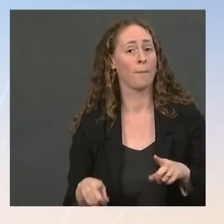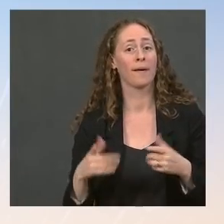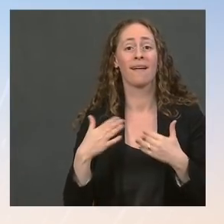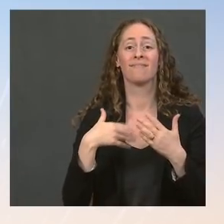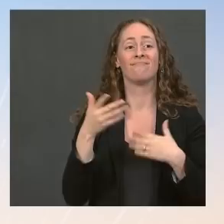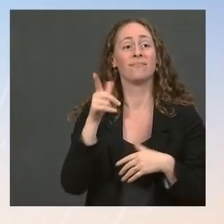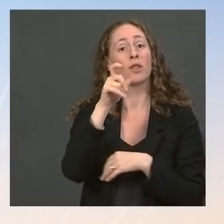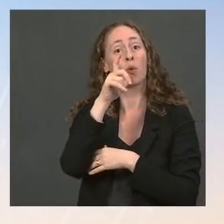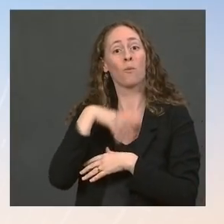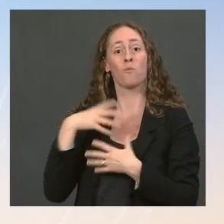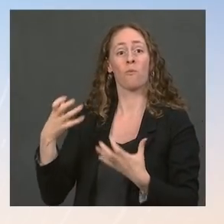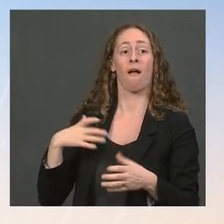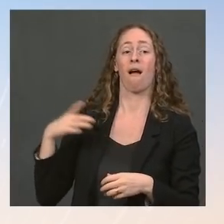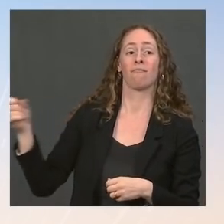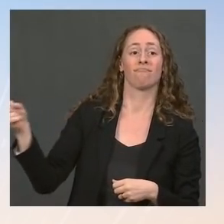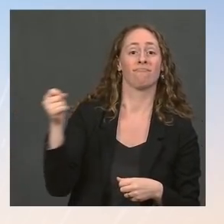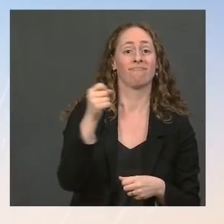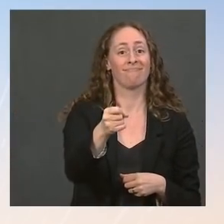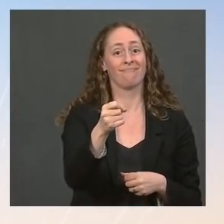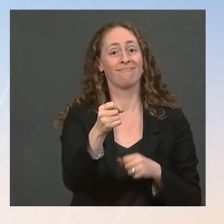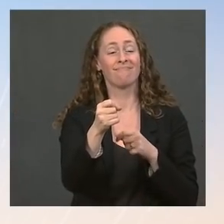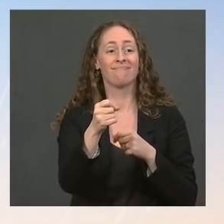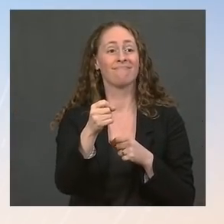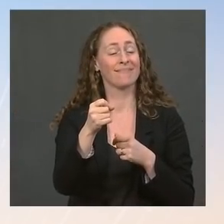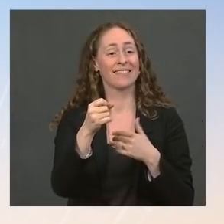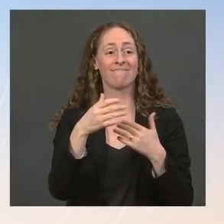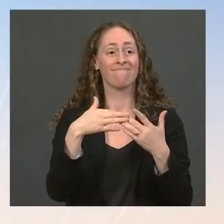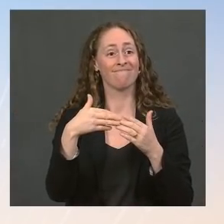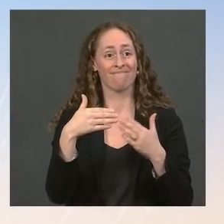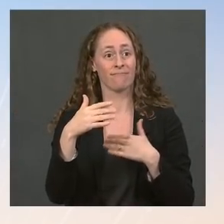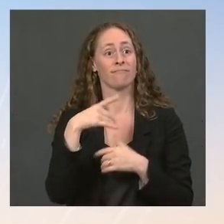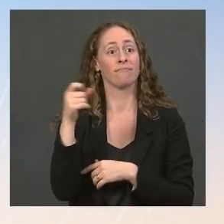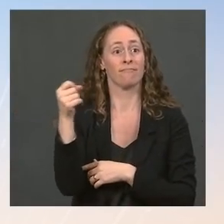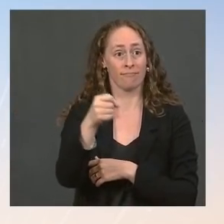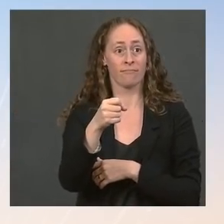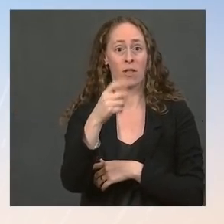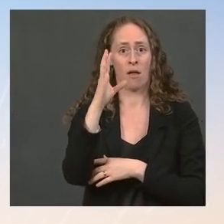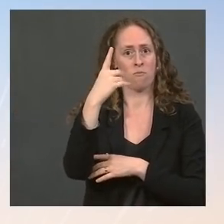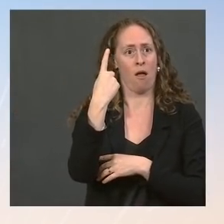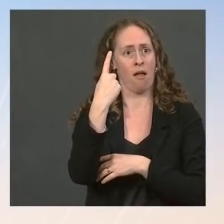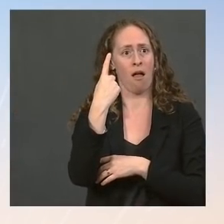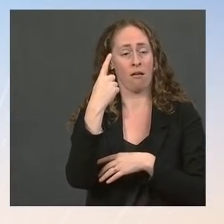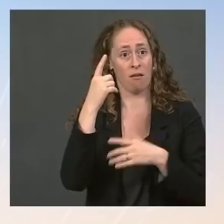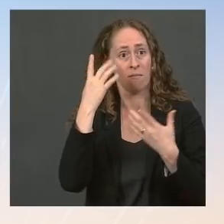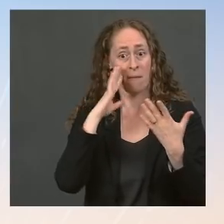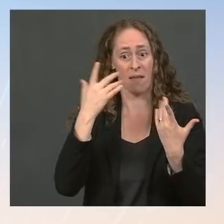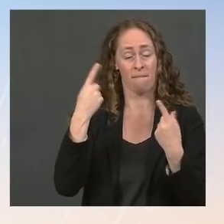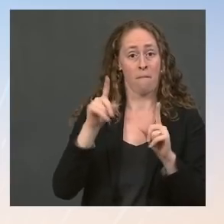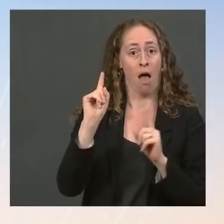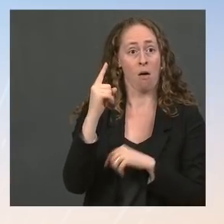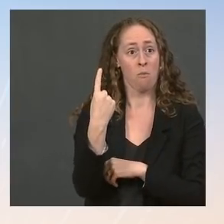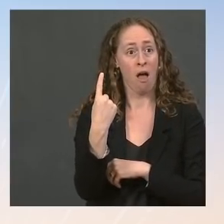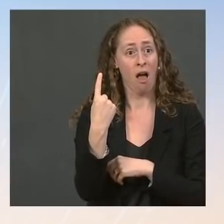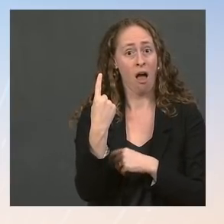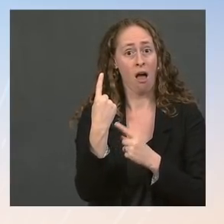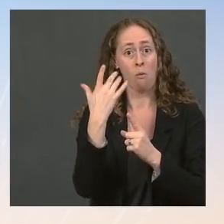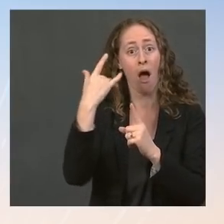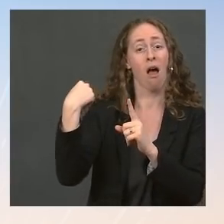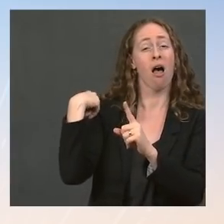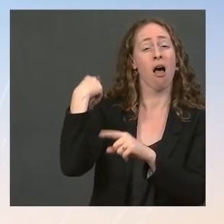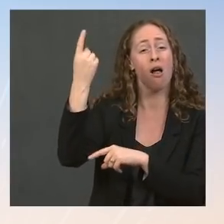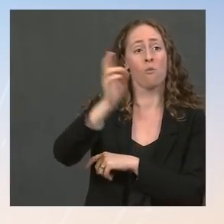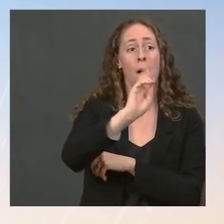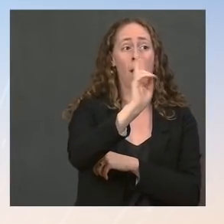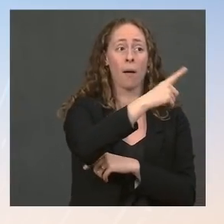qualified as him. There's only been one confirmed ATF director in history because of Republican obstructionism. We moved